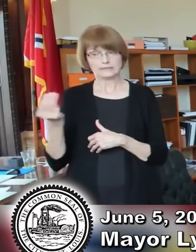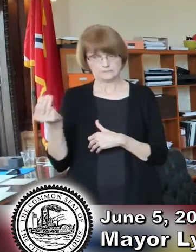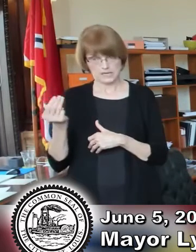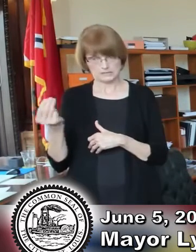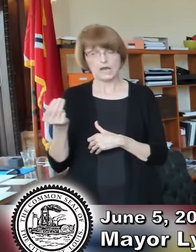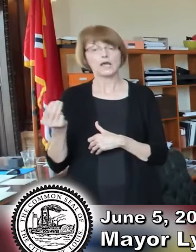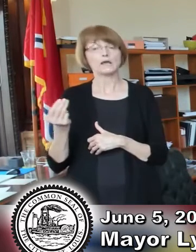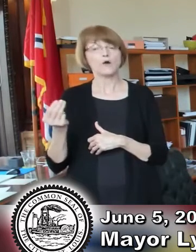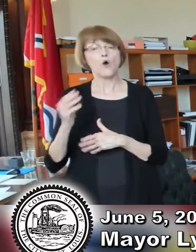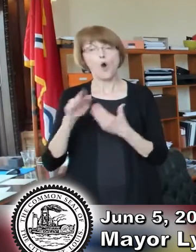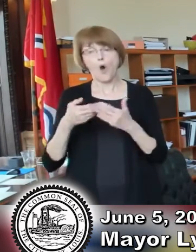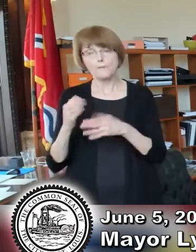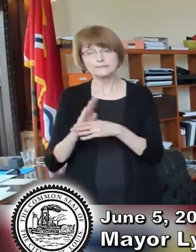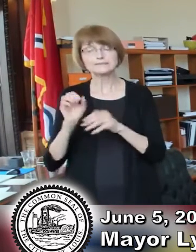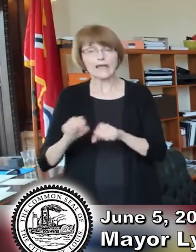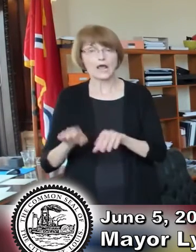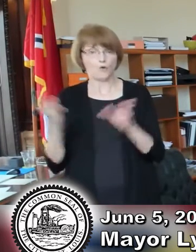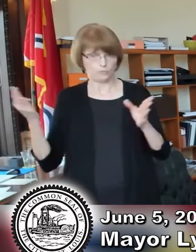be open